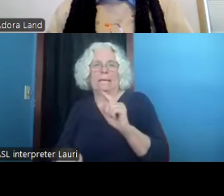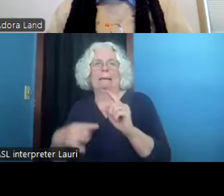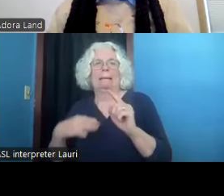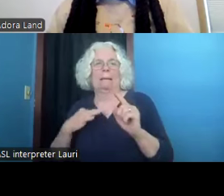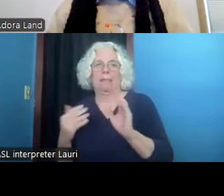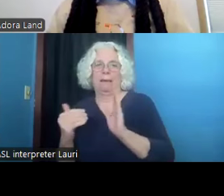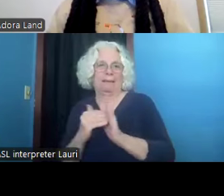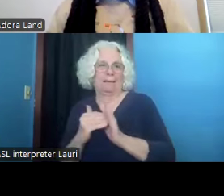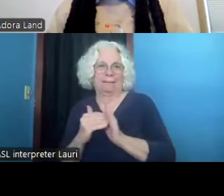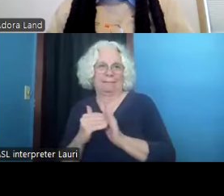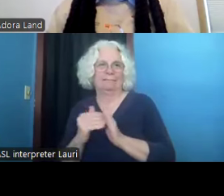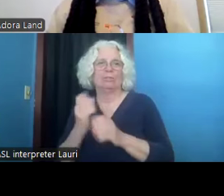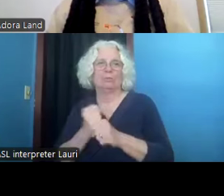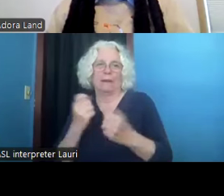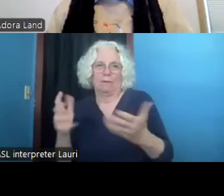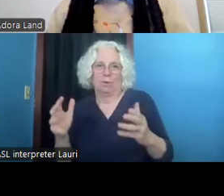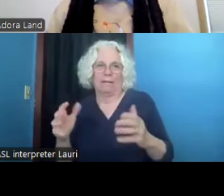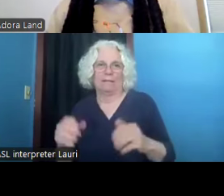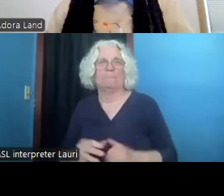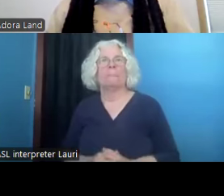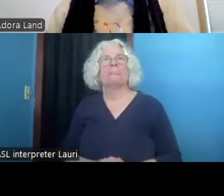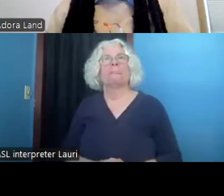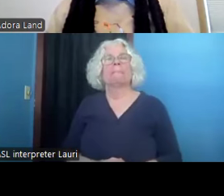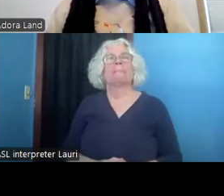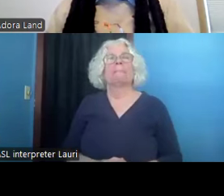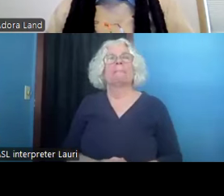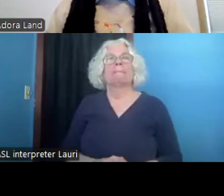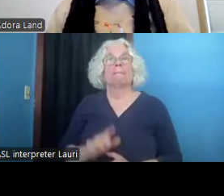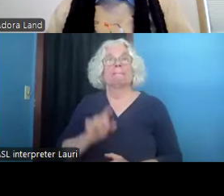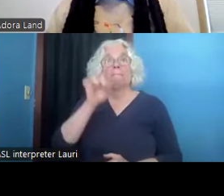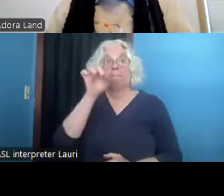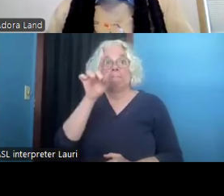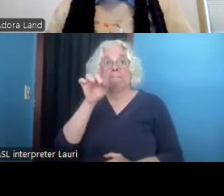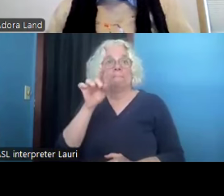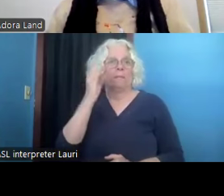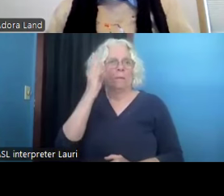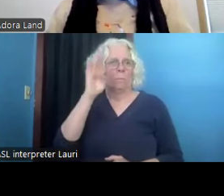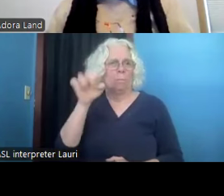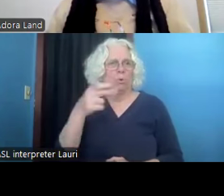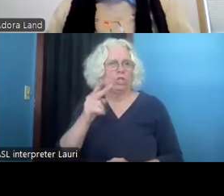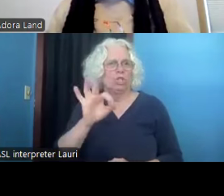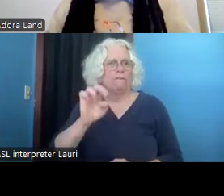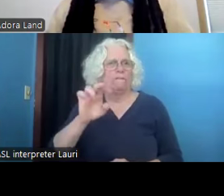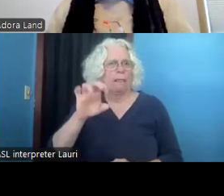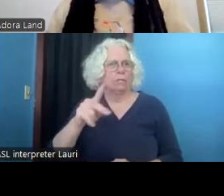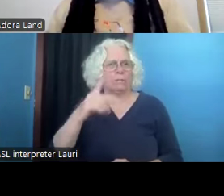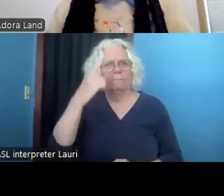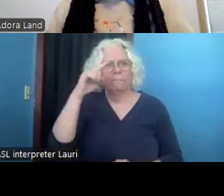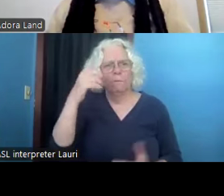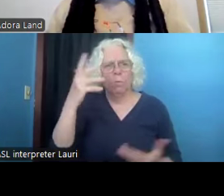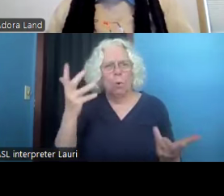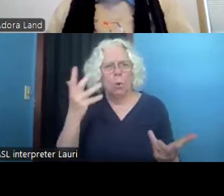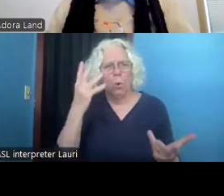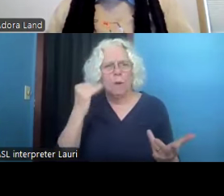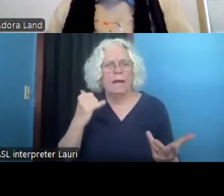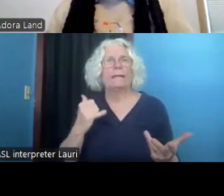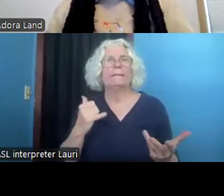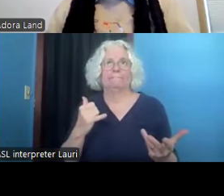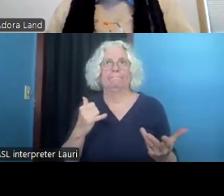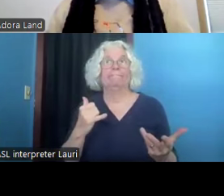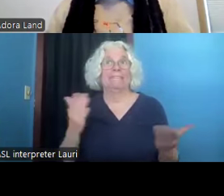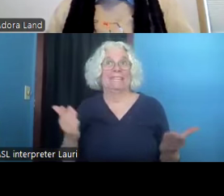So why do we have the Bush Fellowship? The Bush Fellowship has been around for over 60 years. It's always been an opportunity for leaders